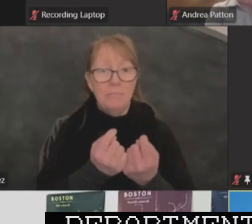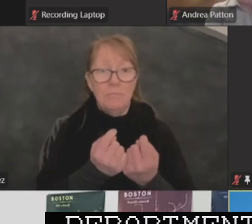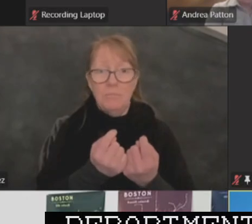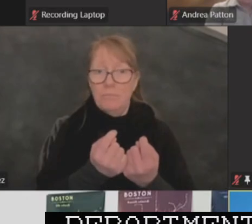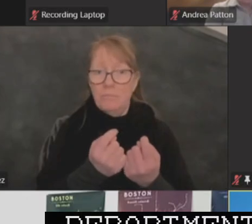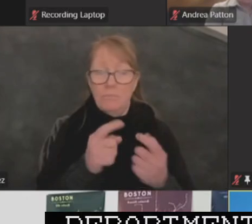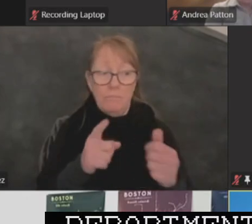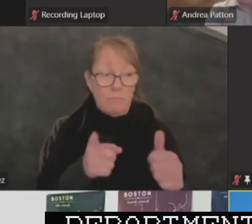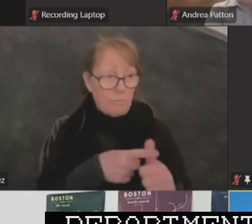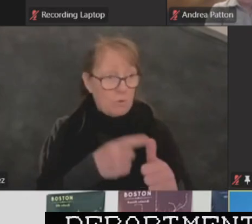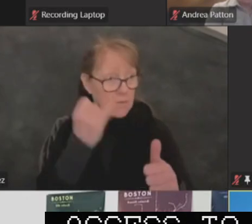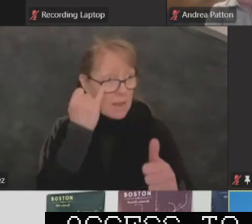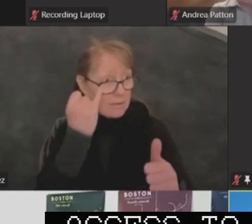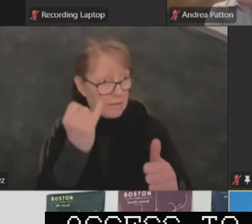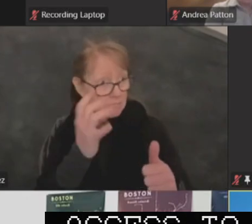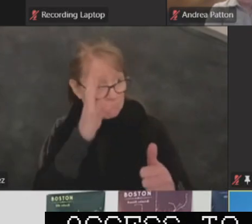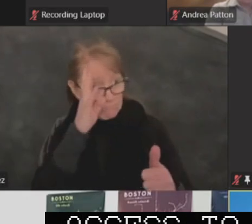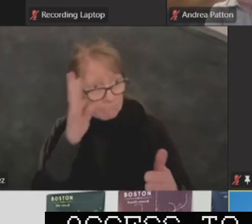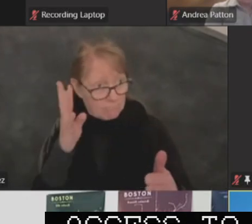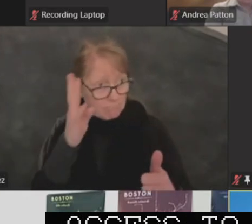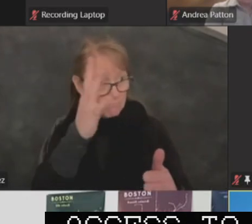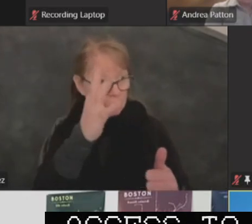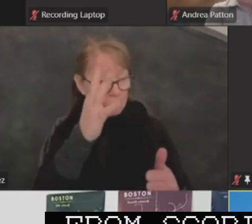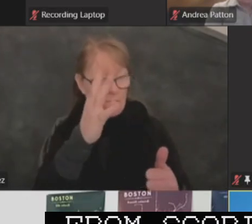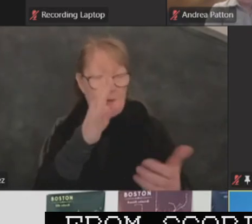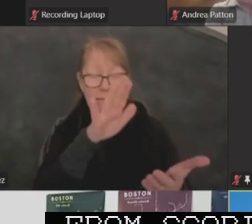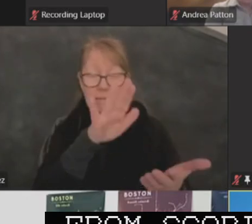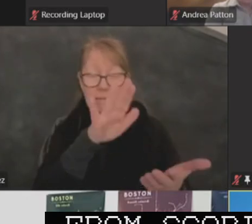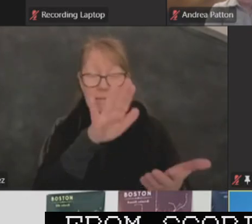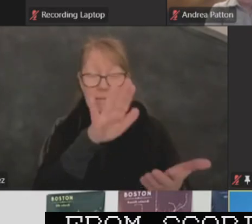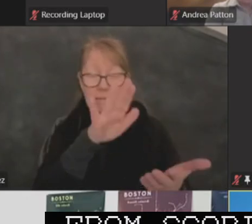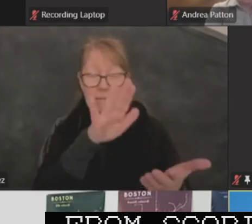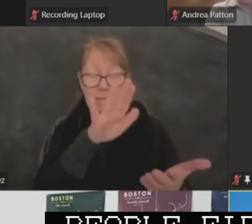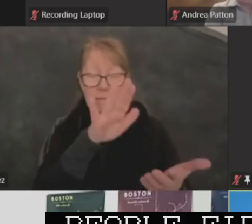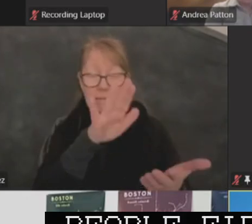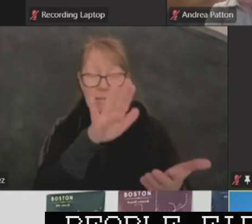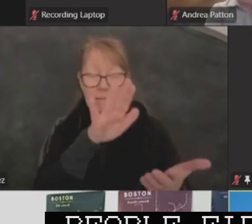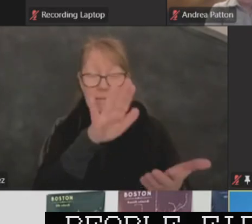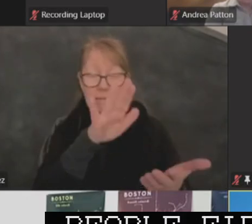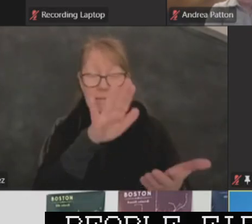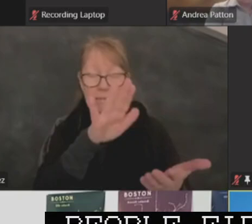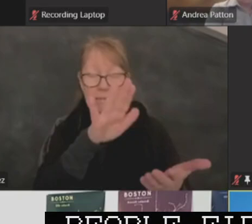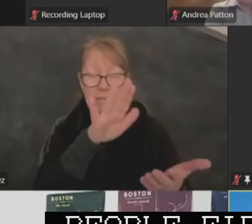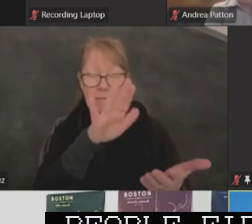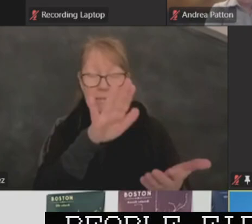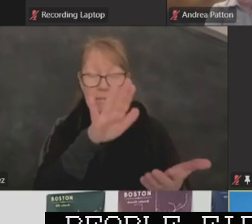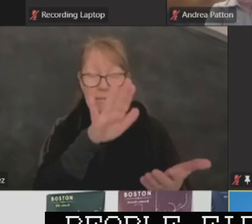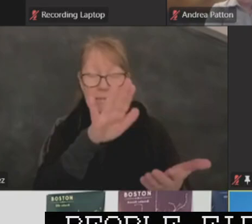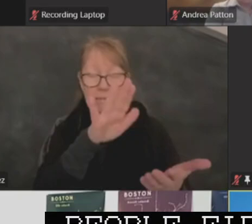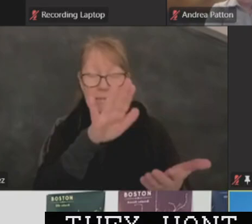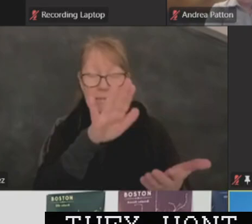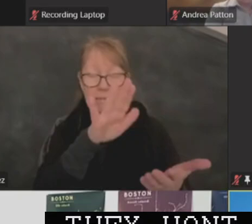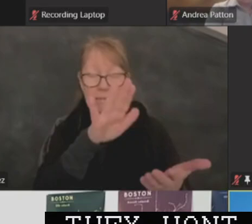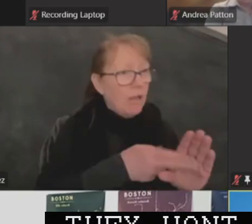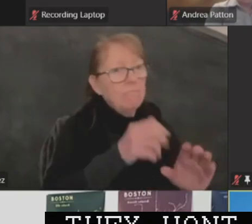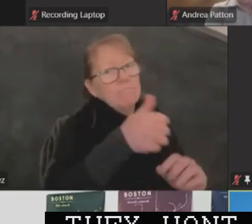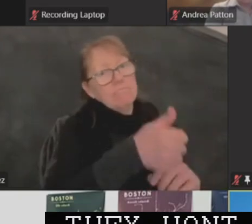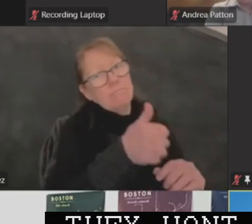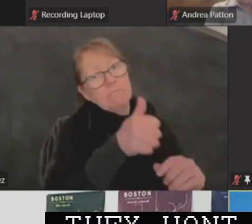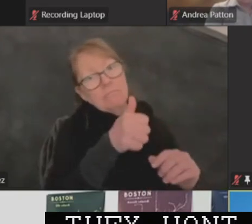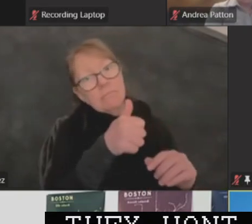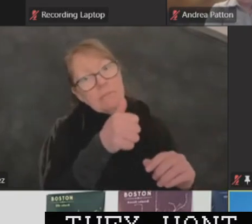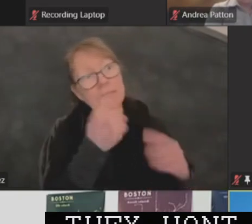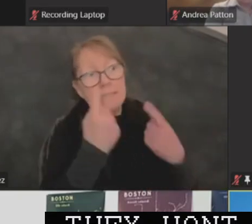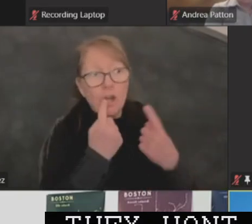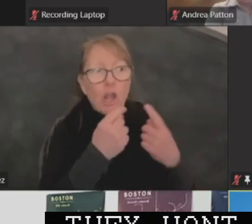think of an idea they want to build, and they lay out all their ideas. Our staff goes and says, okay, those are great ideas, but you also have to consider this and this and